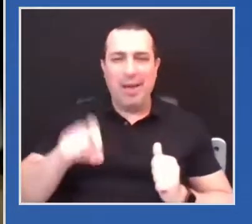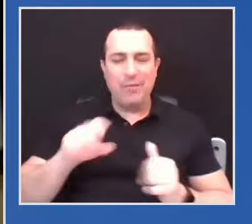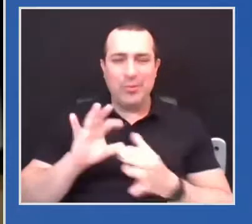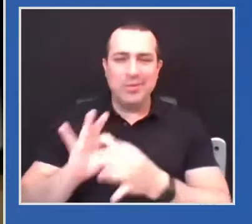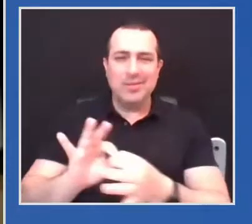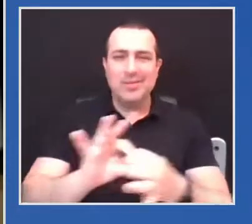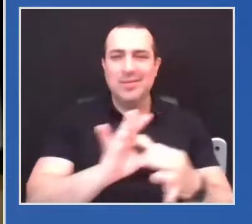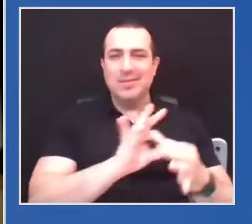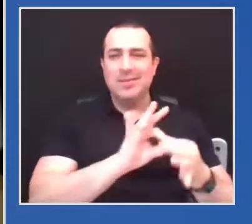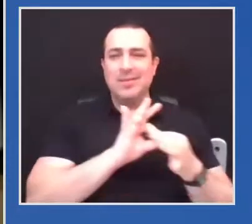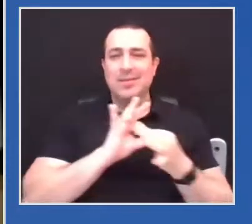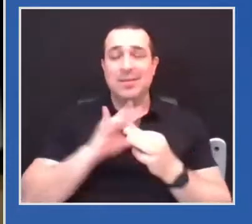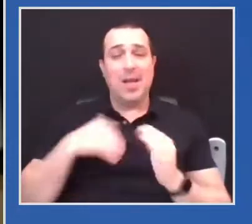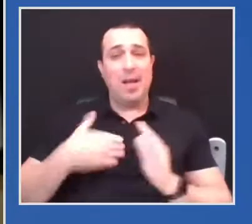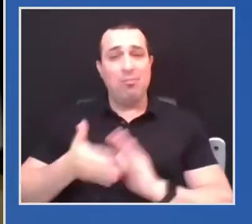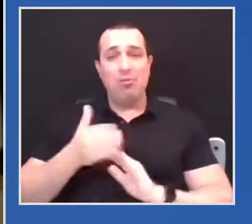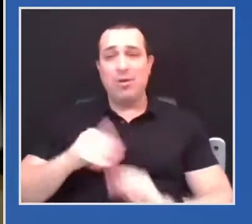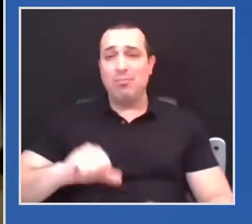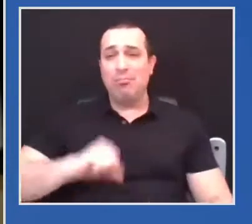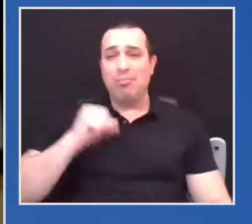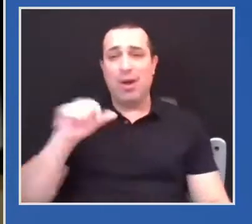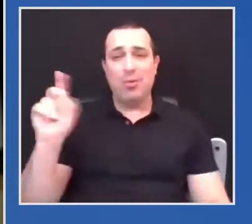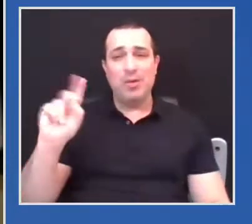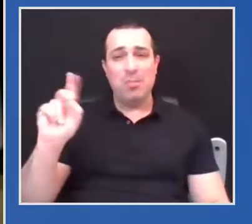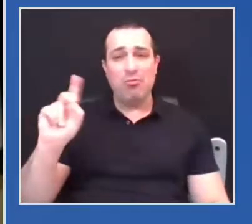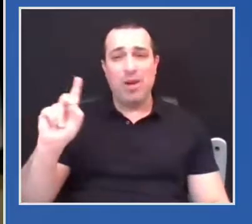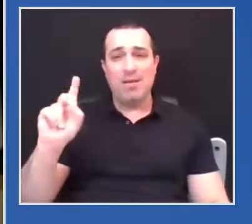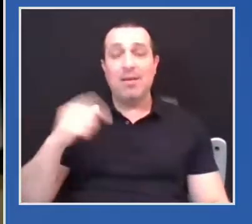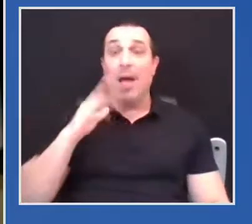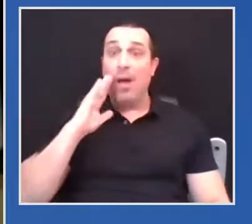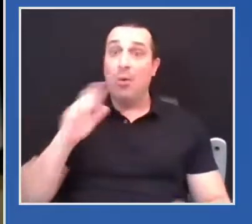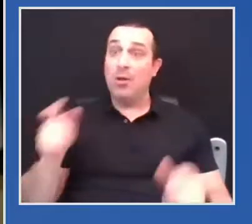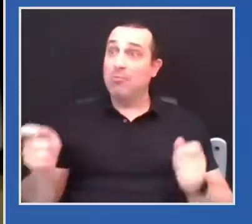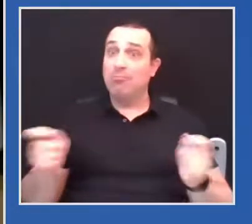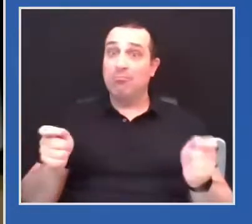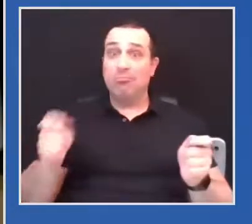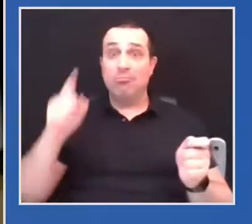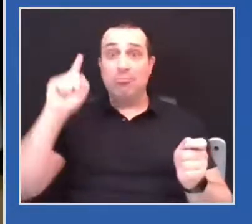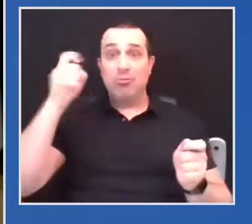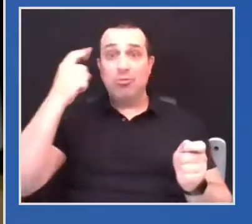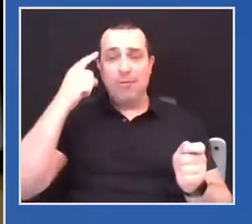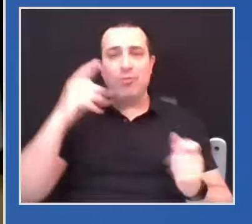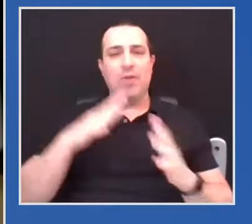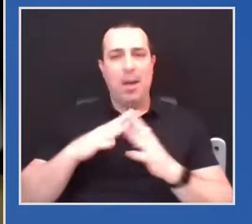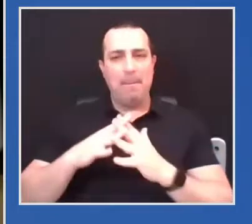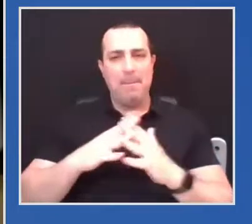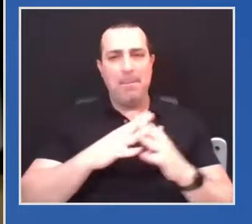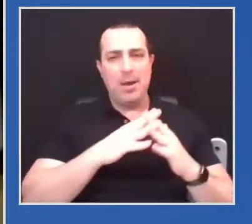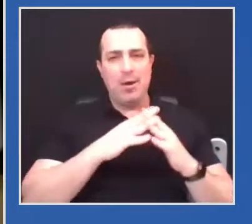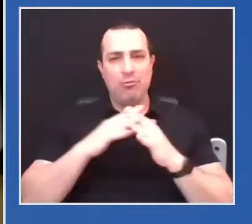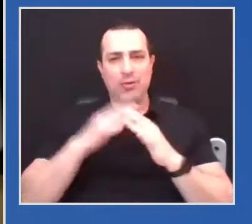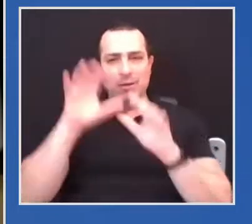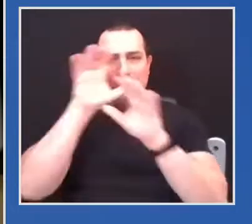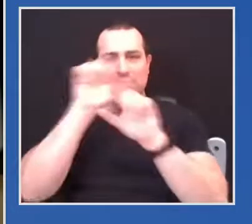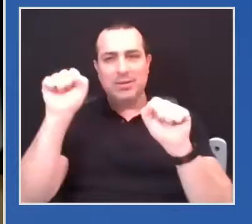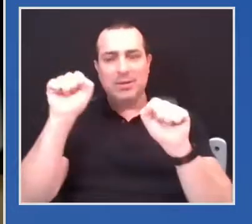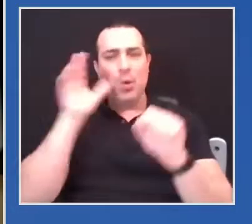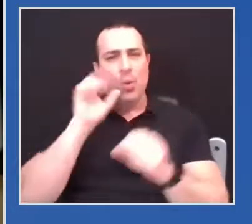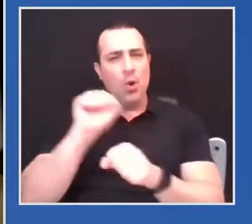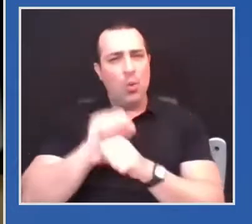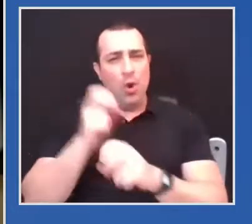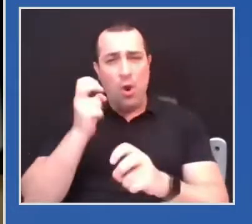proud Democrat, but I'm going to govern as an American president. I'm going to work as hard for those who vote against